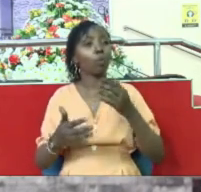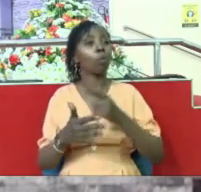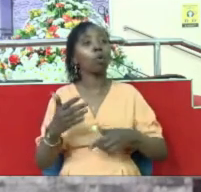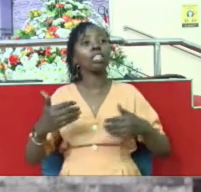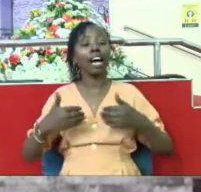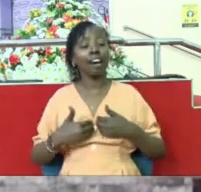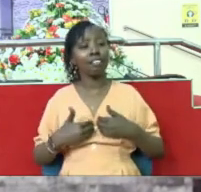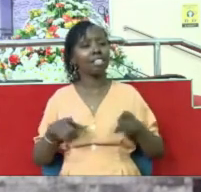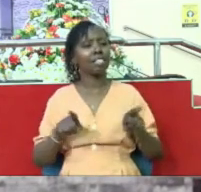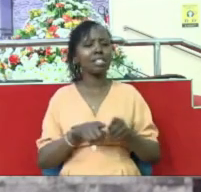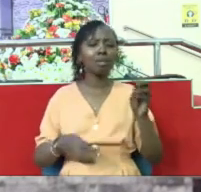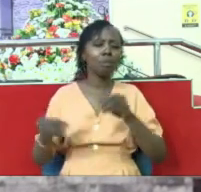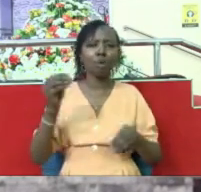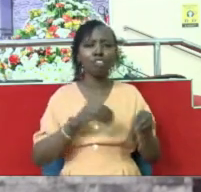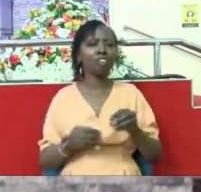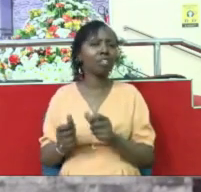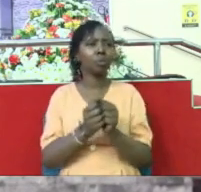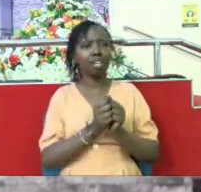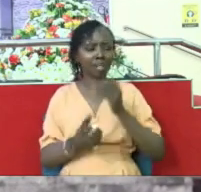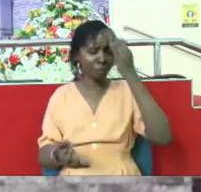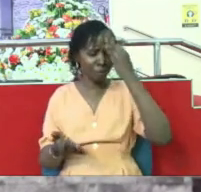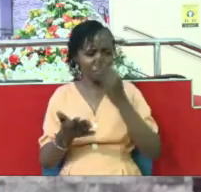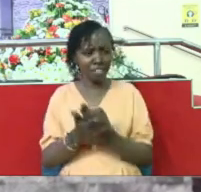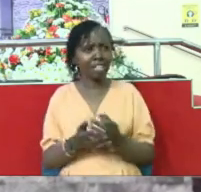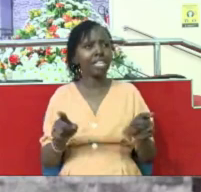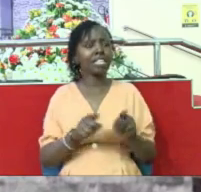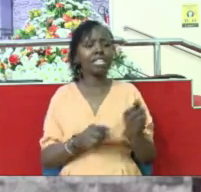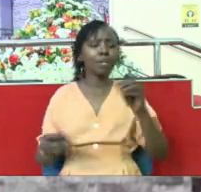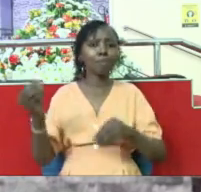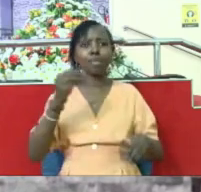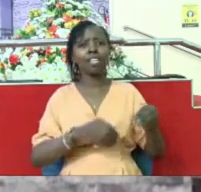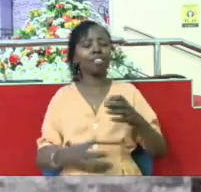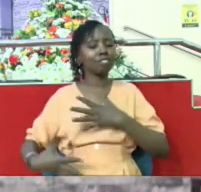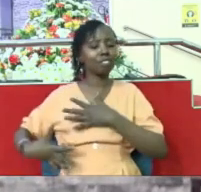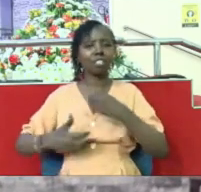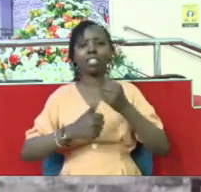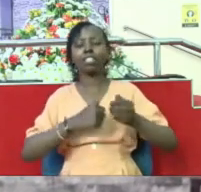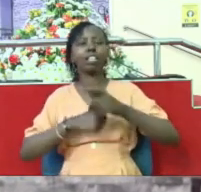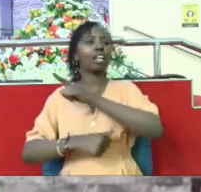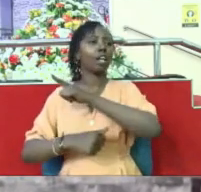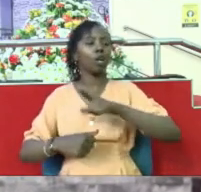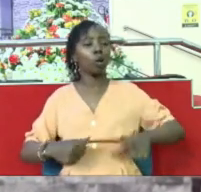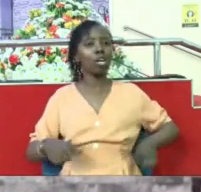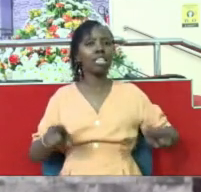faith. Walipeana kwa imani. They gave trusting the Lord. Walipeana wakiamini Mungu. They gave generously. Wakiwa